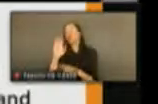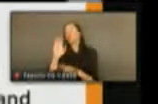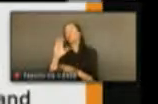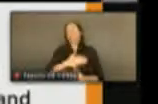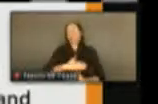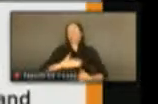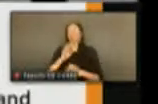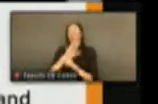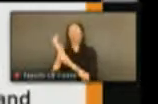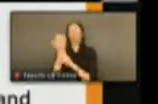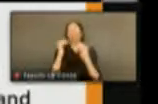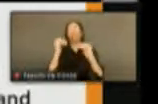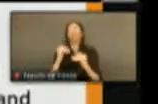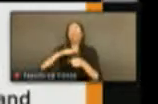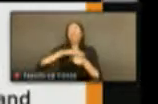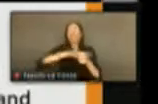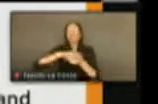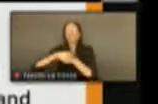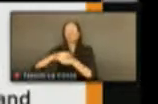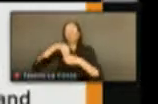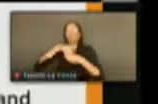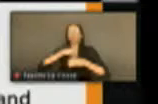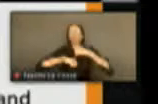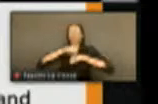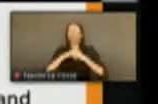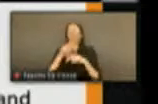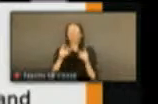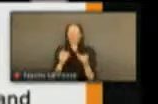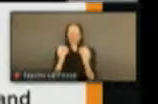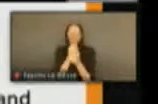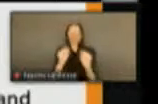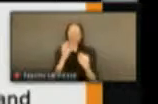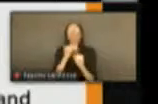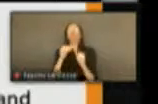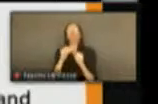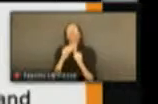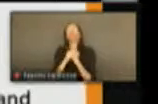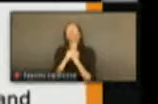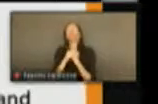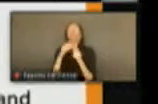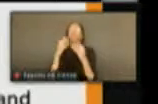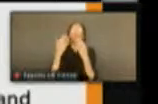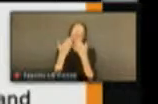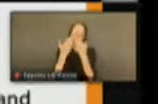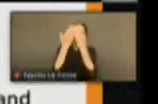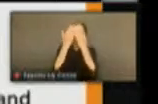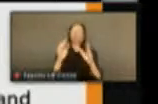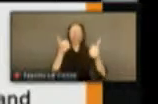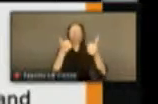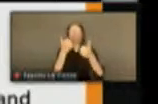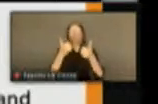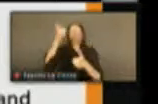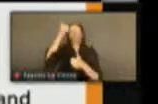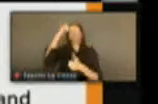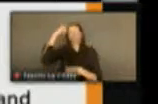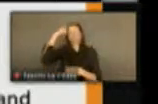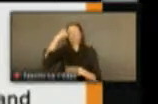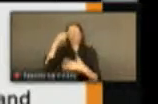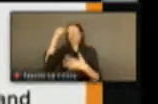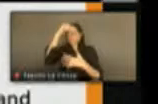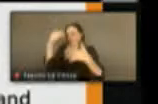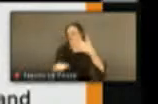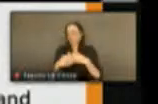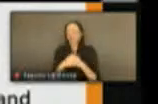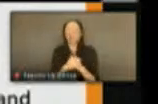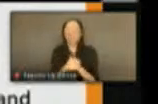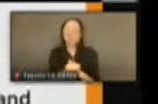government. We organize our budget books and other documents using these strategic areas. To give you a sense of